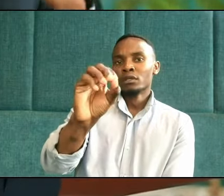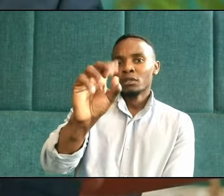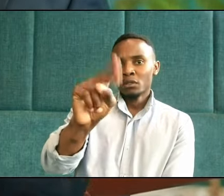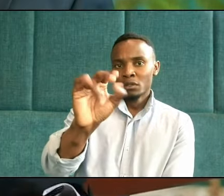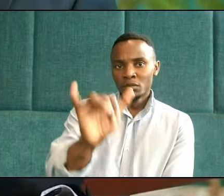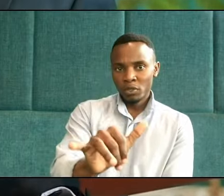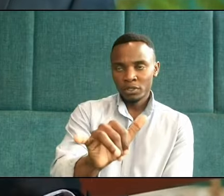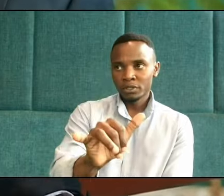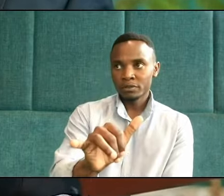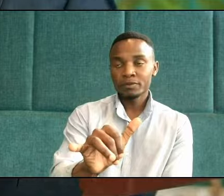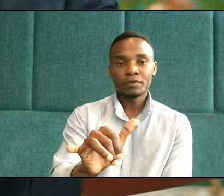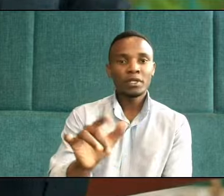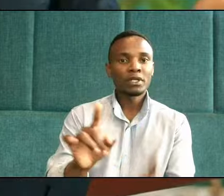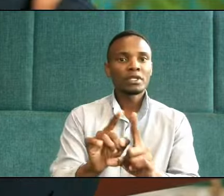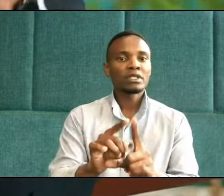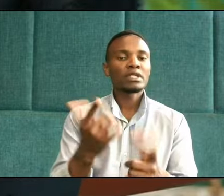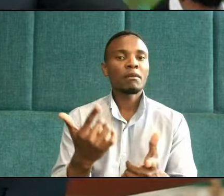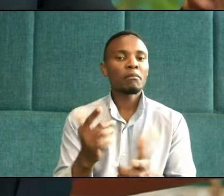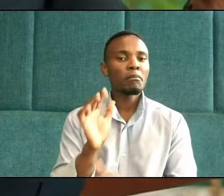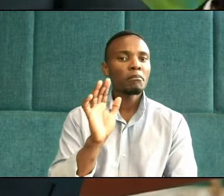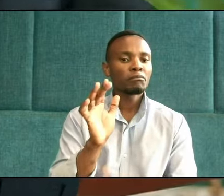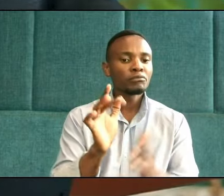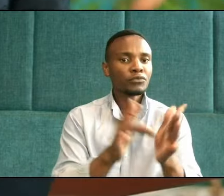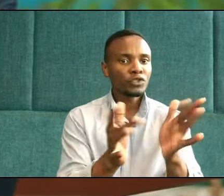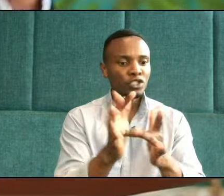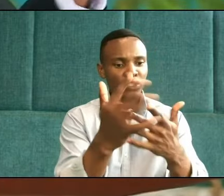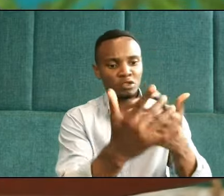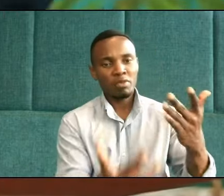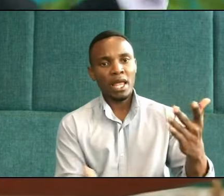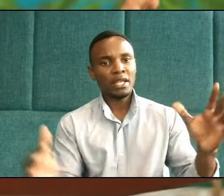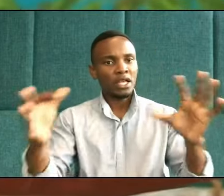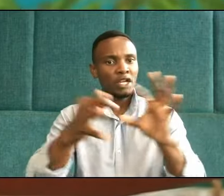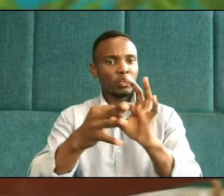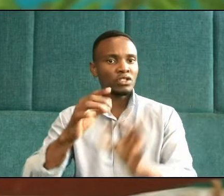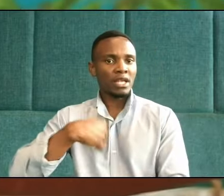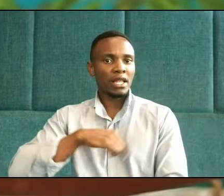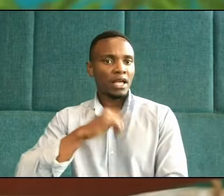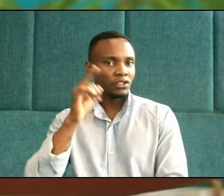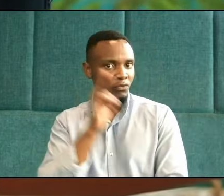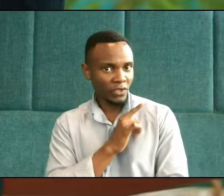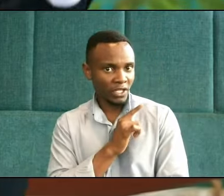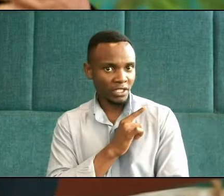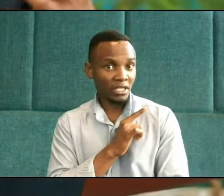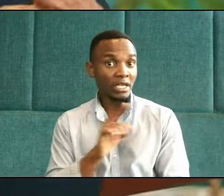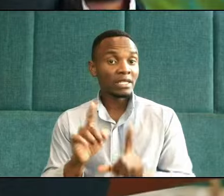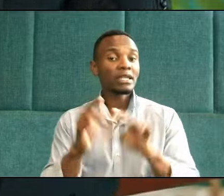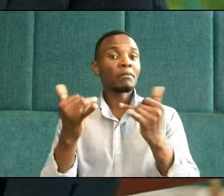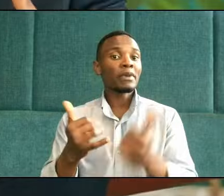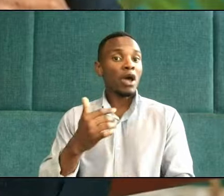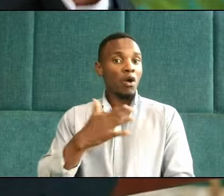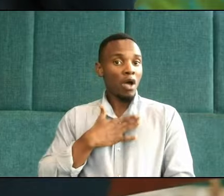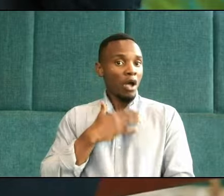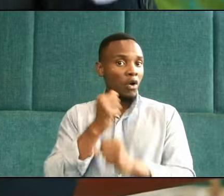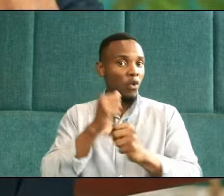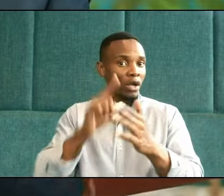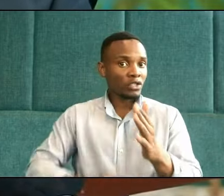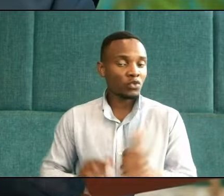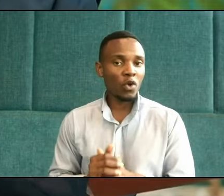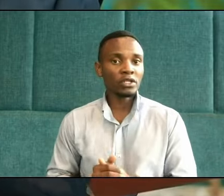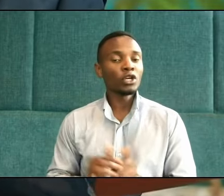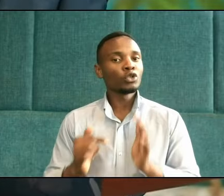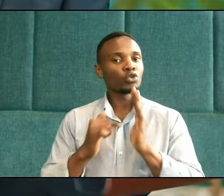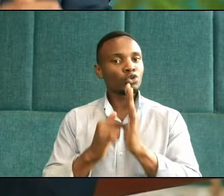reconciliation between us and God. Through that blood, we are already justified. Now we need the practical